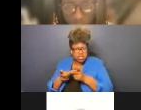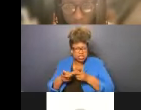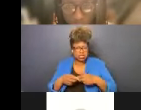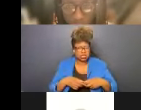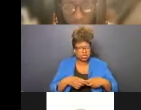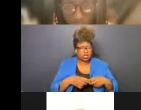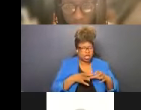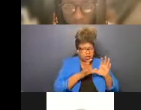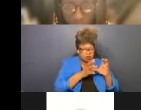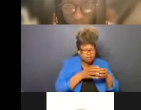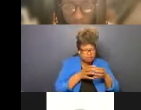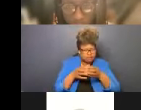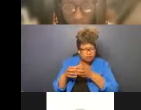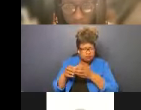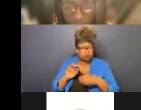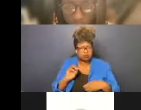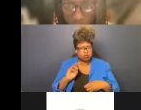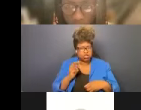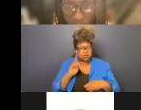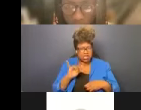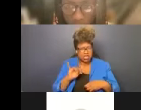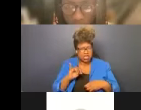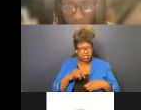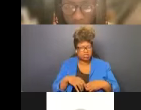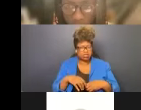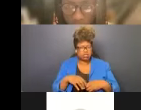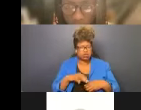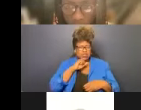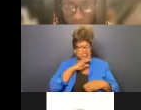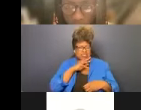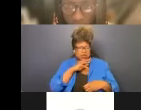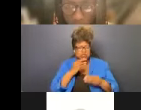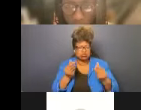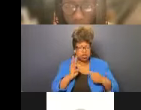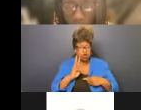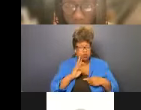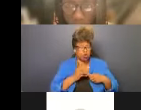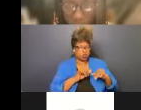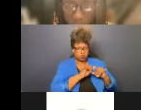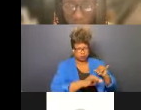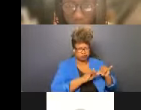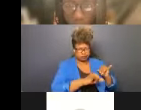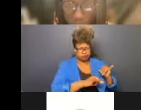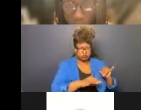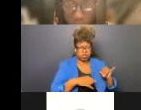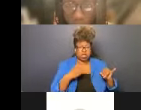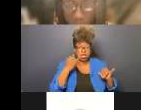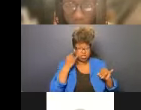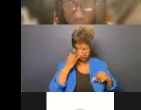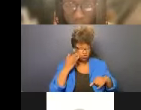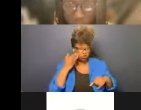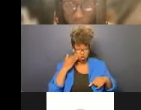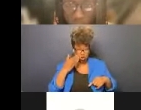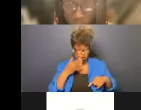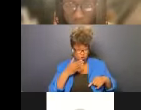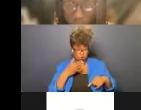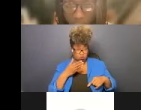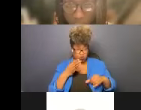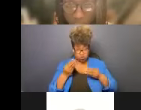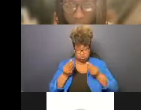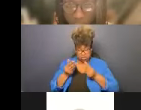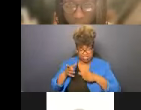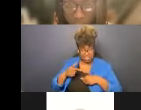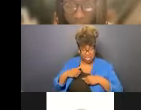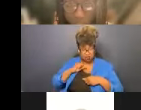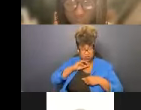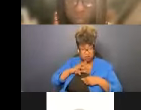contaminated groundwater would live. If you know that it is apparent on this parcel of land, it's